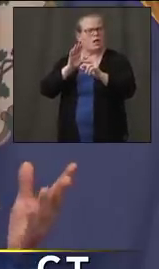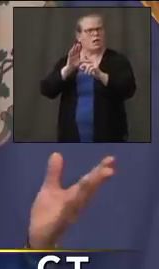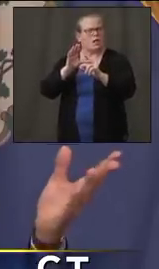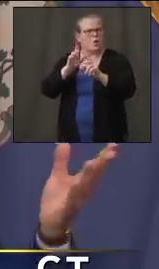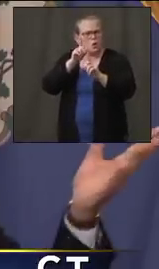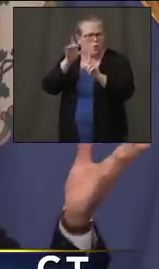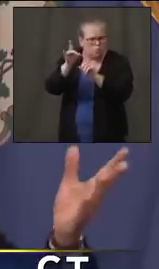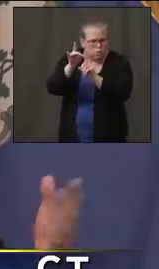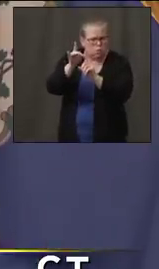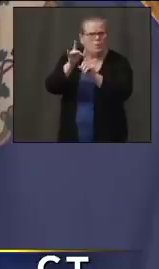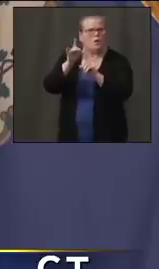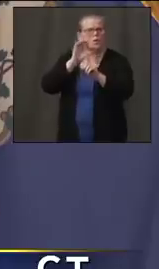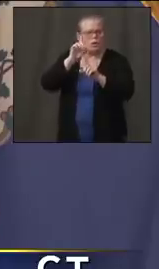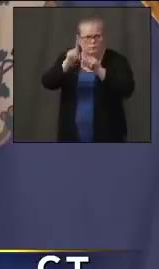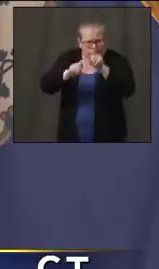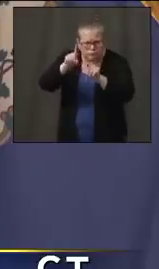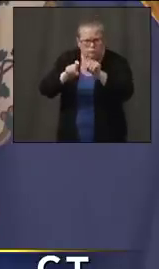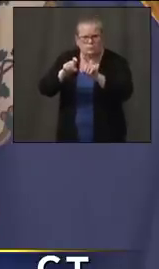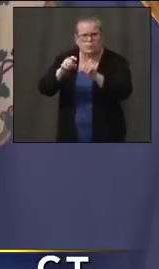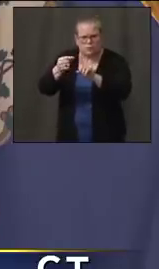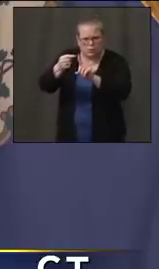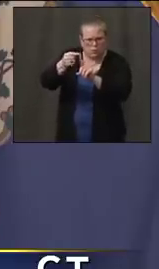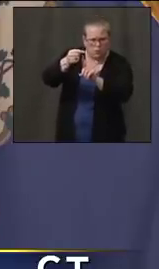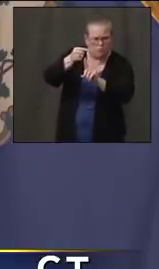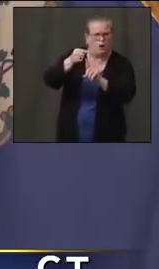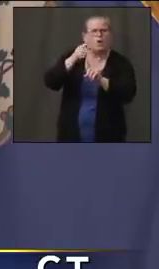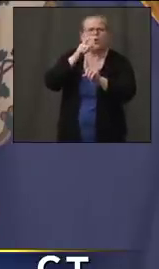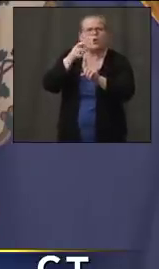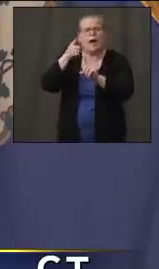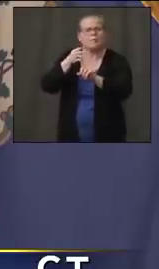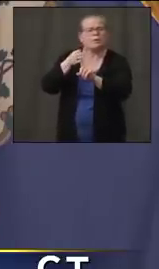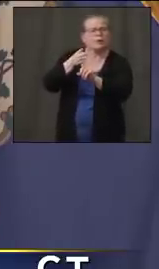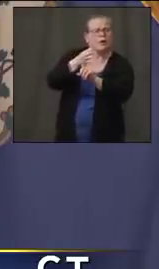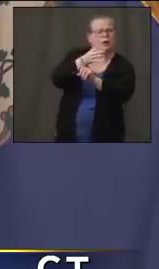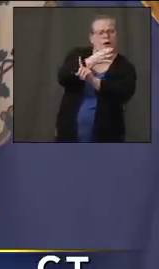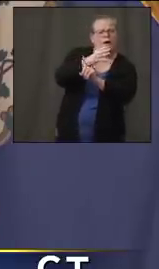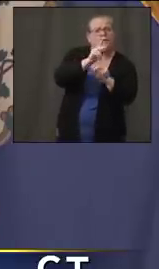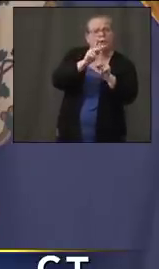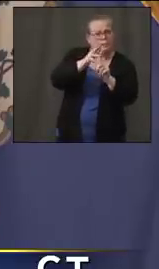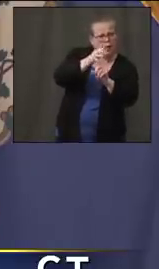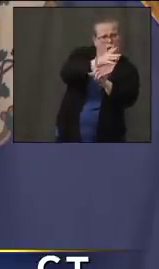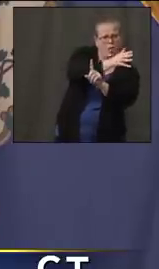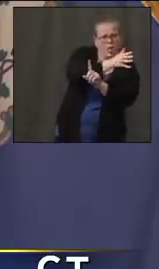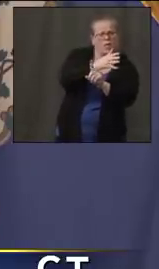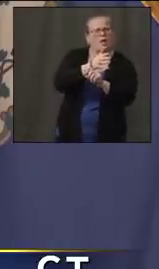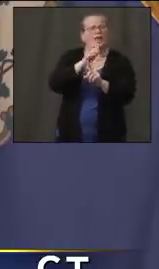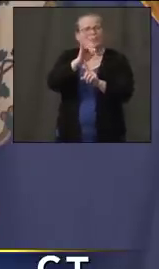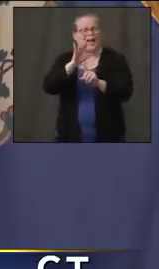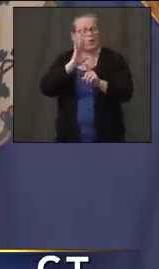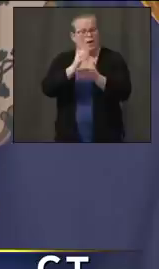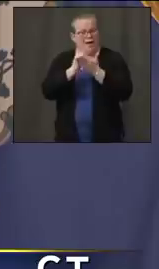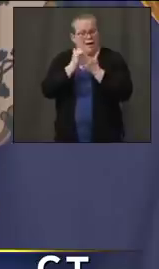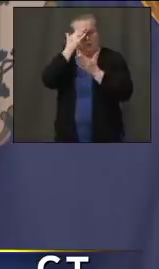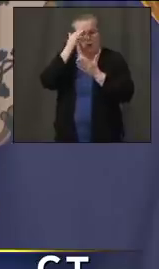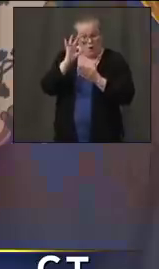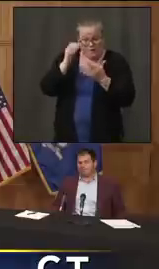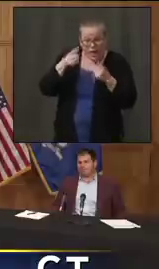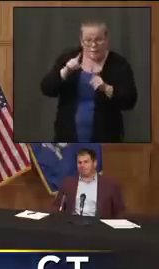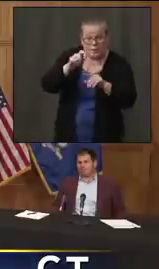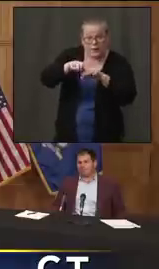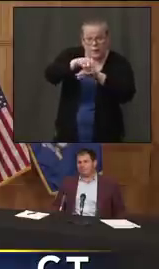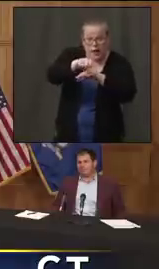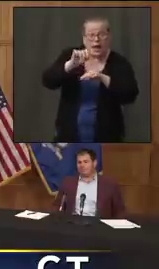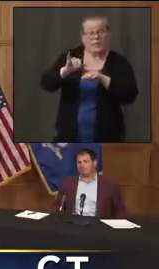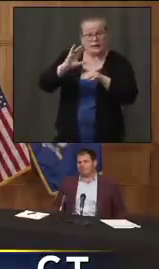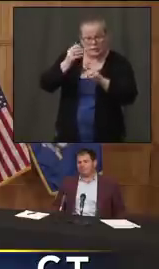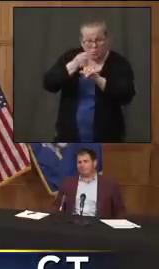back to nail salons. And we found that that would give us some insights there. I think we can track that. Thank